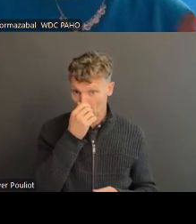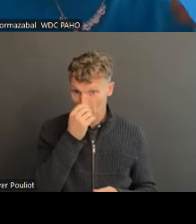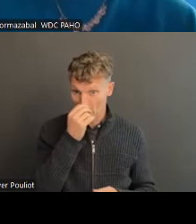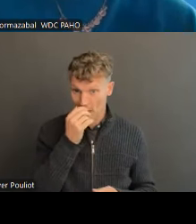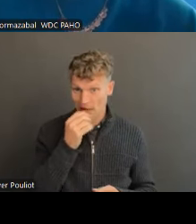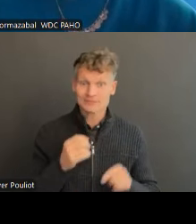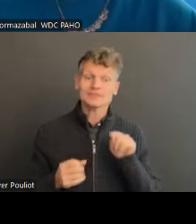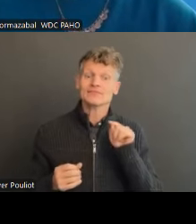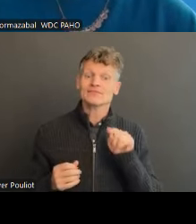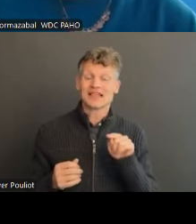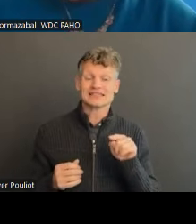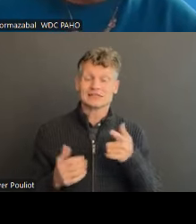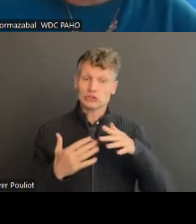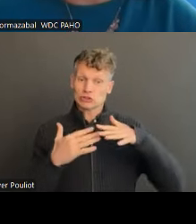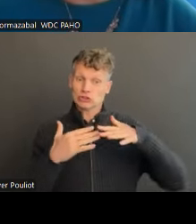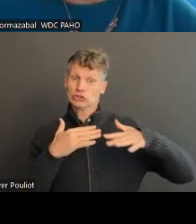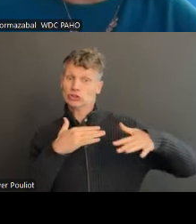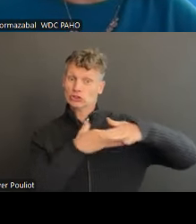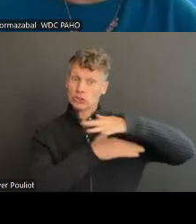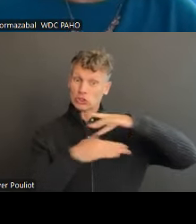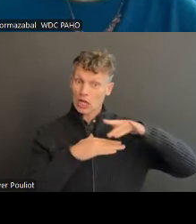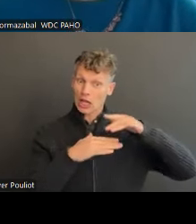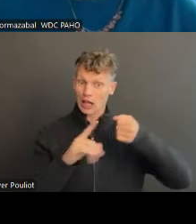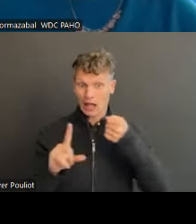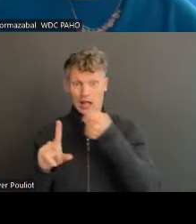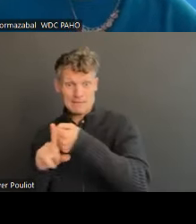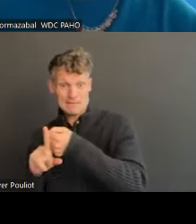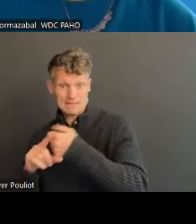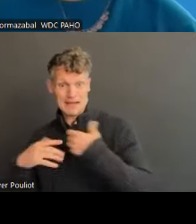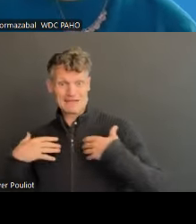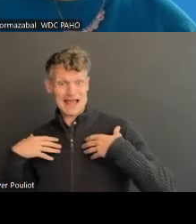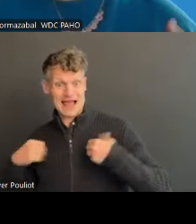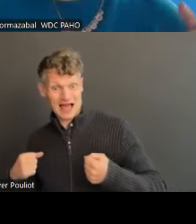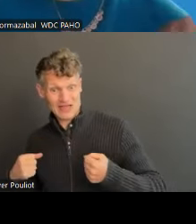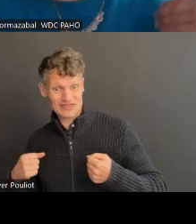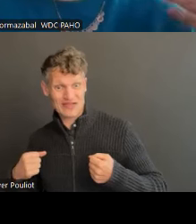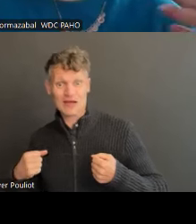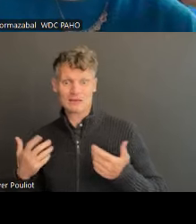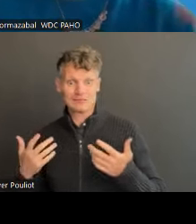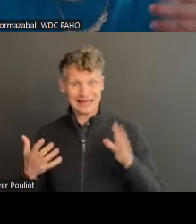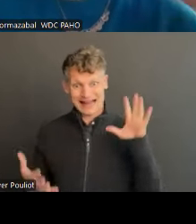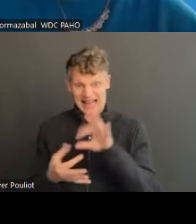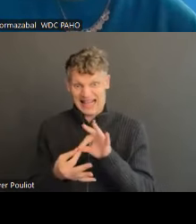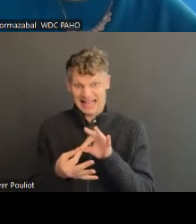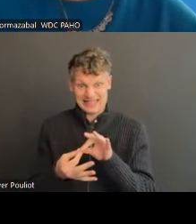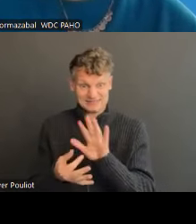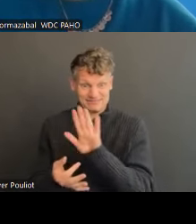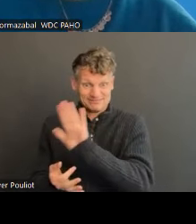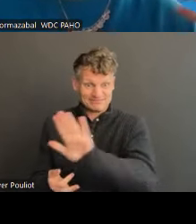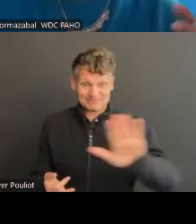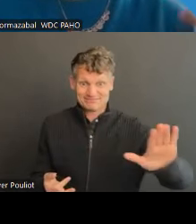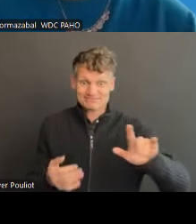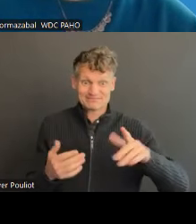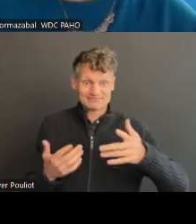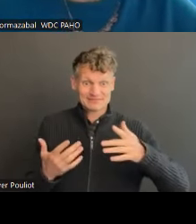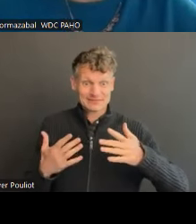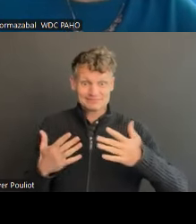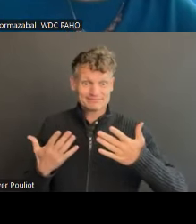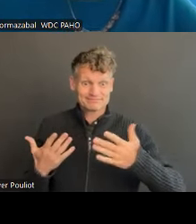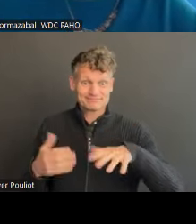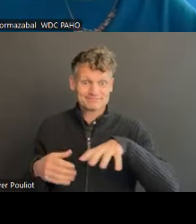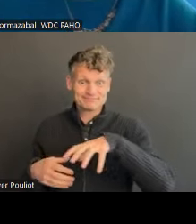about the social determinants of health in which the territories are inserted and in which people and communities live. Within this framework, we try